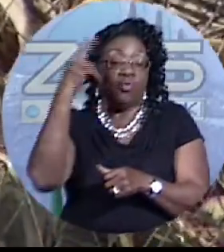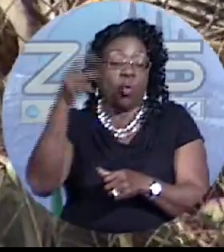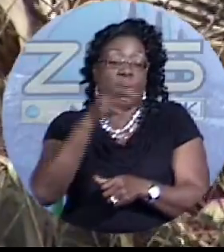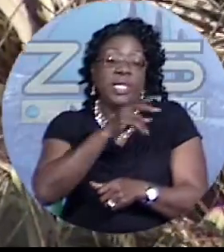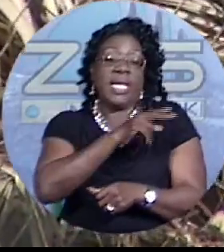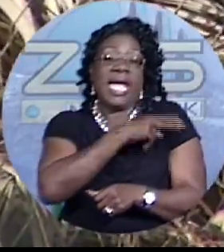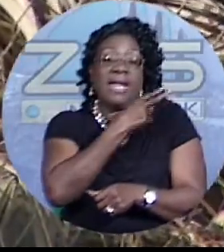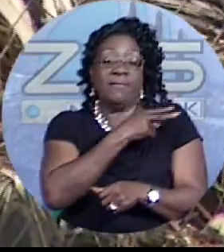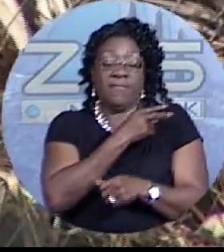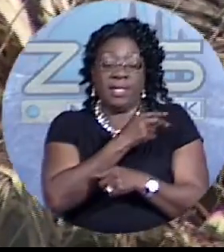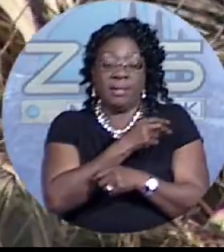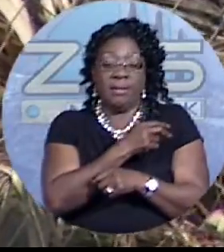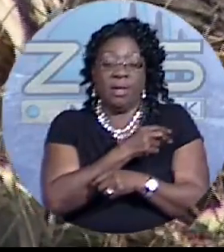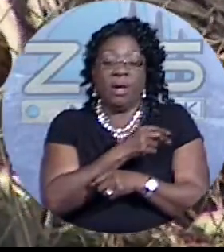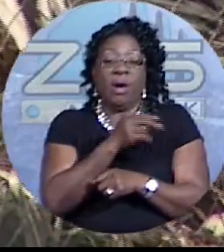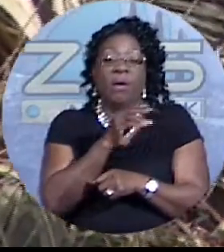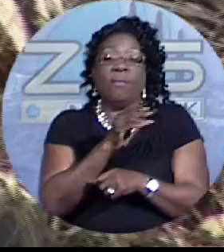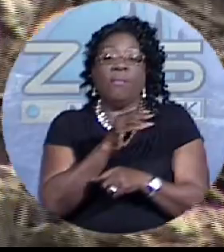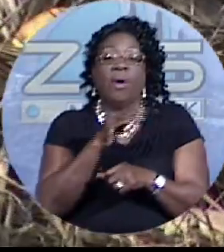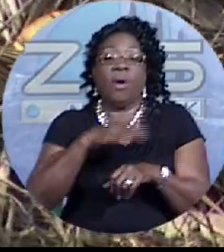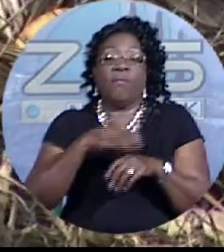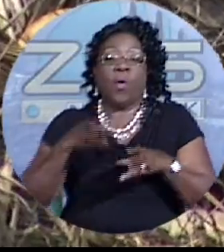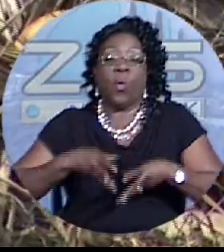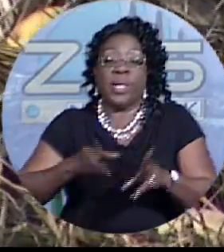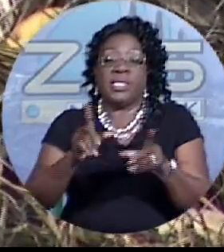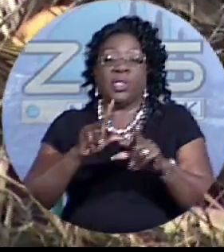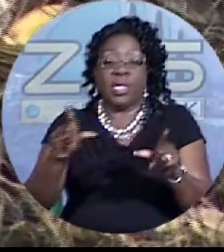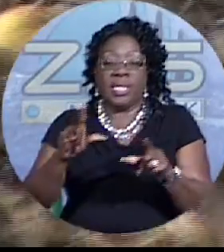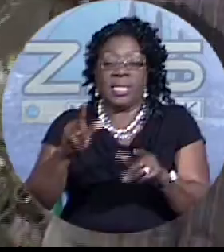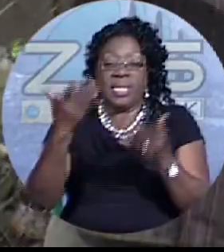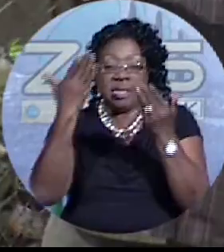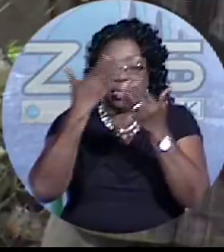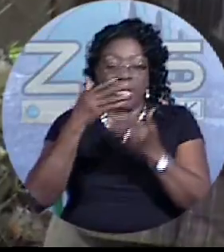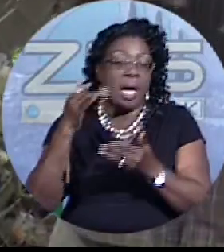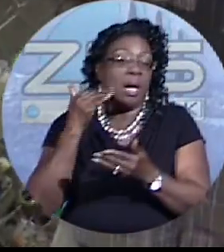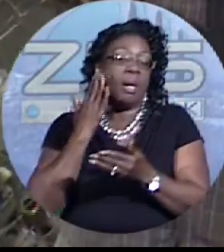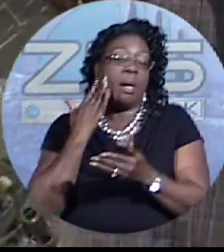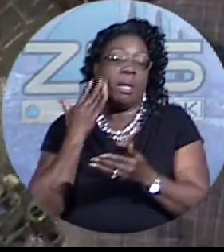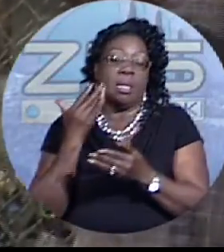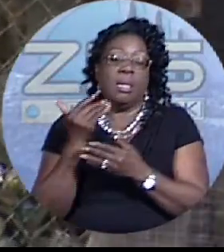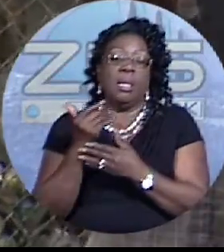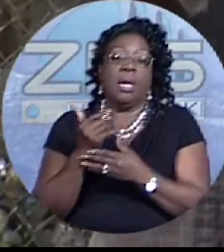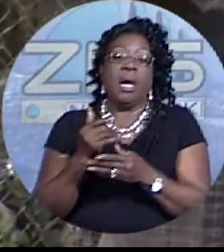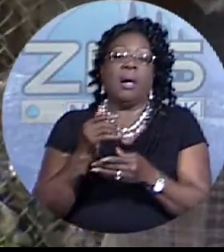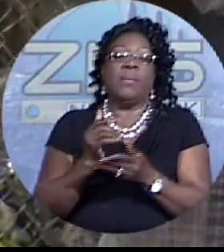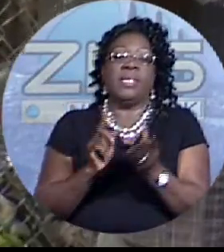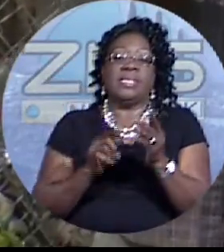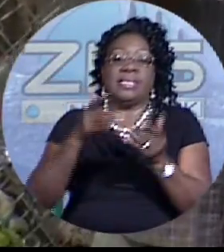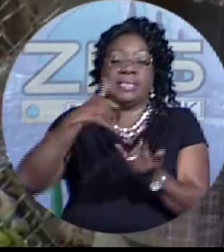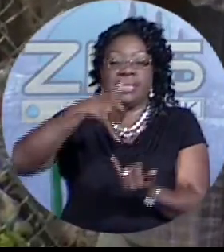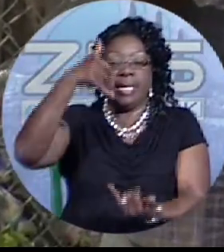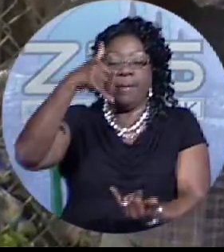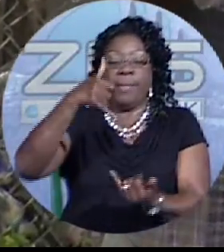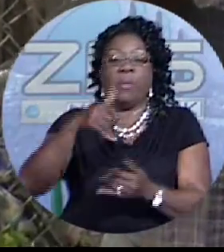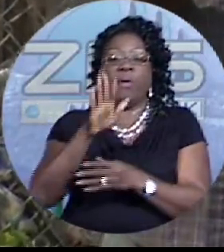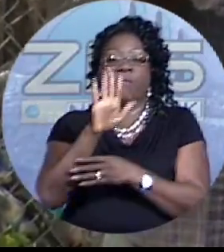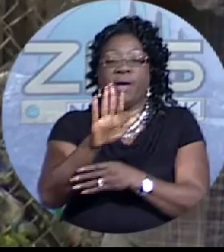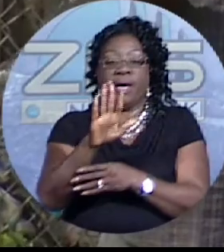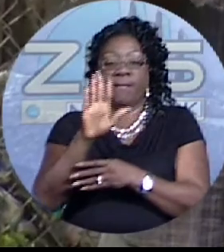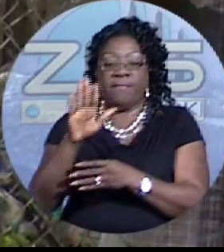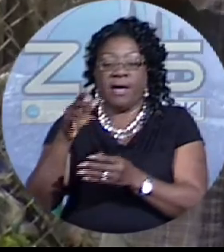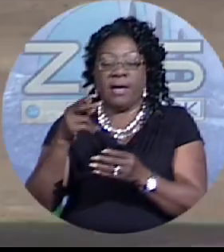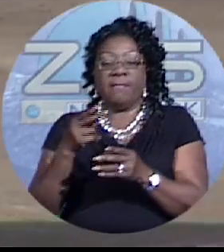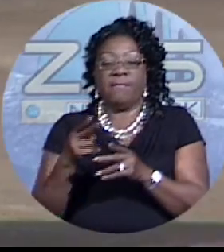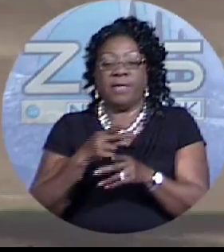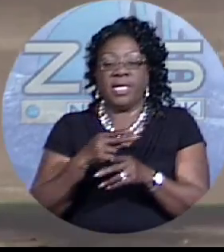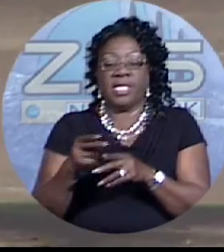called Bablu, of Windsor Lane. Henfield is a dark male of a slim build, about 5'5" to 5'6" inches tall. The